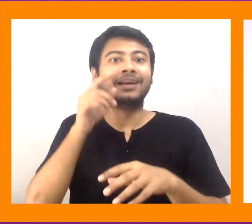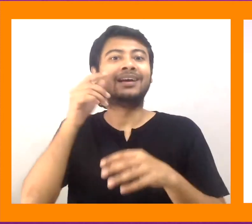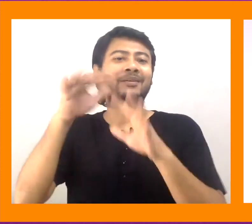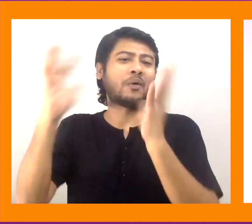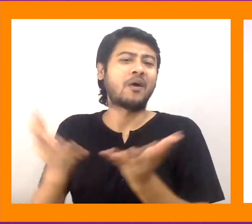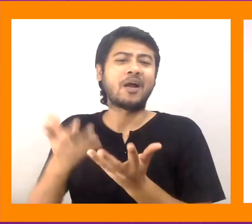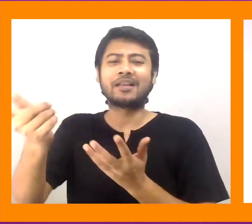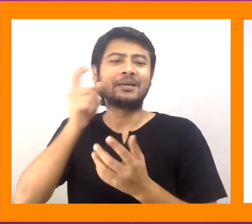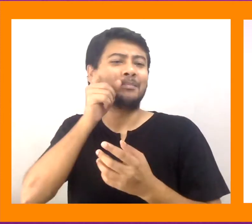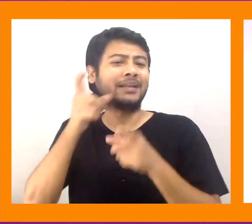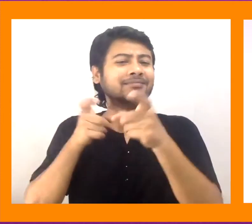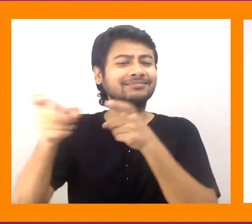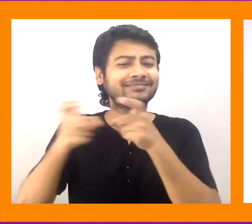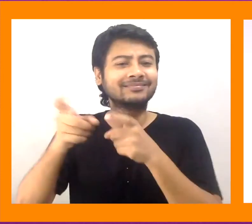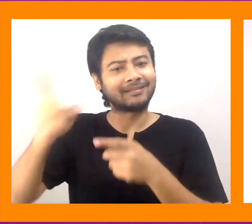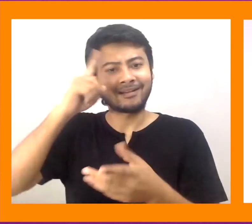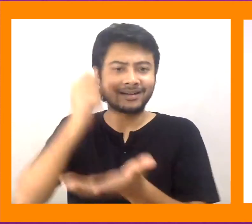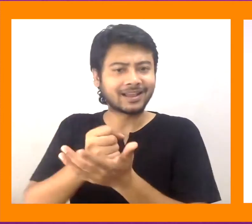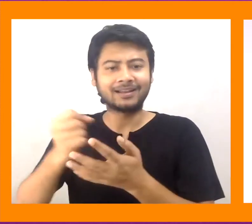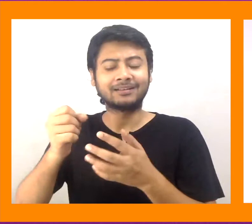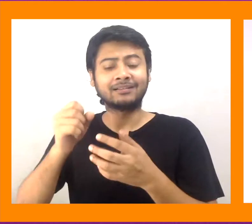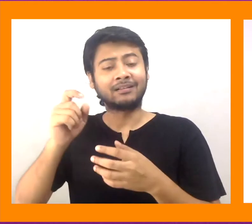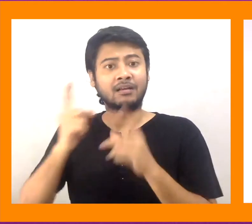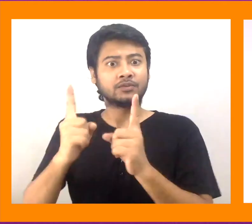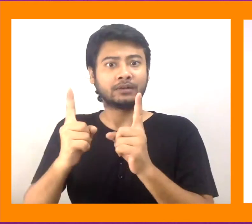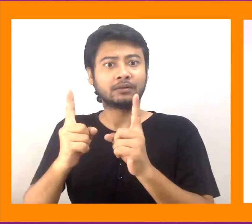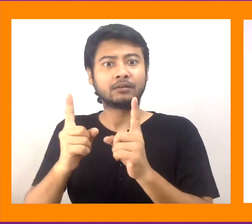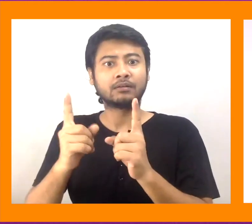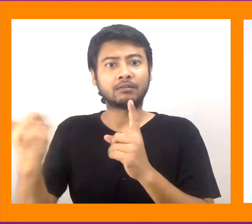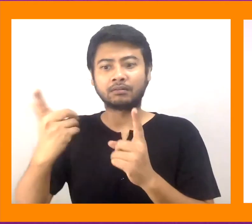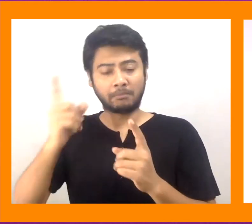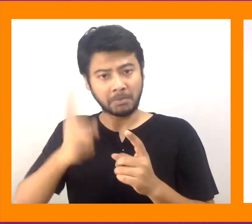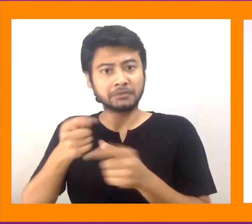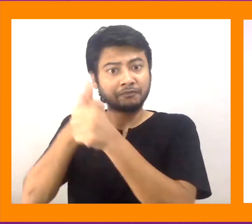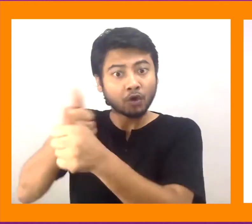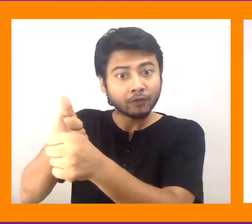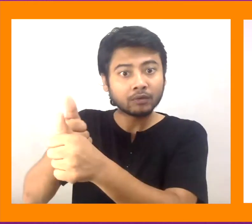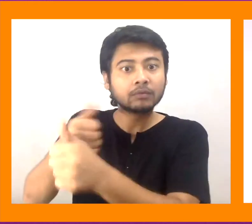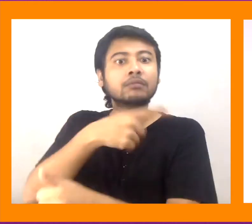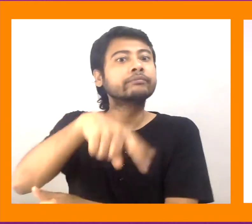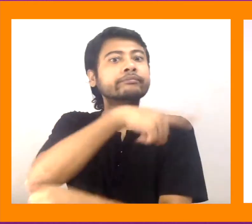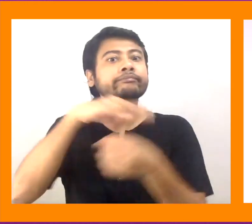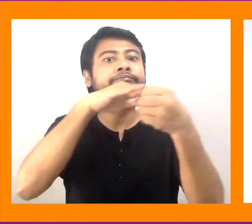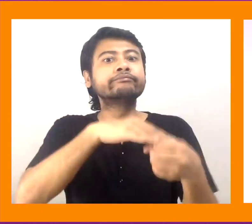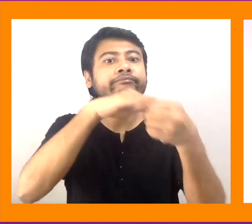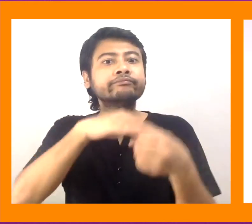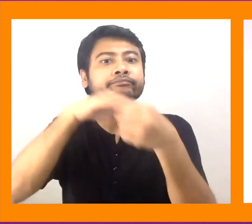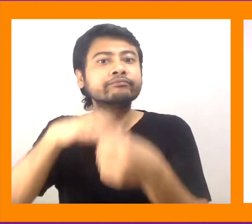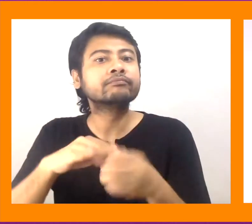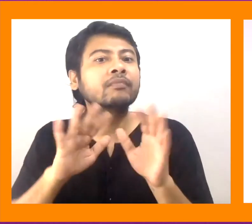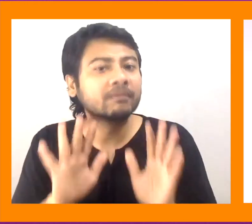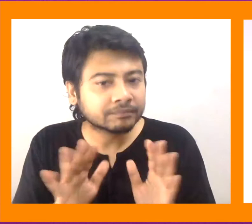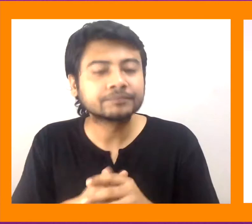live in. To understand how this works, let's look at the example of two women who share all